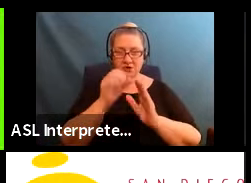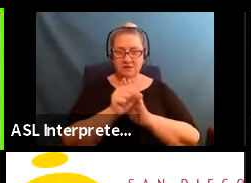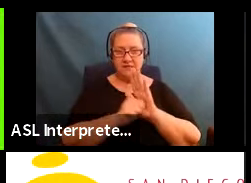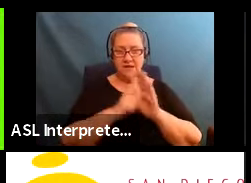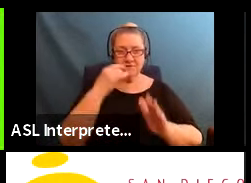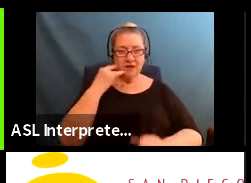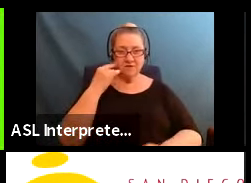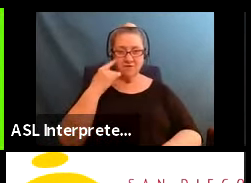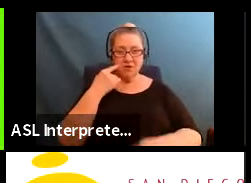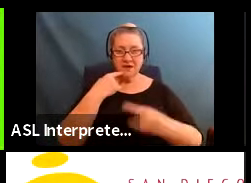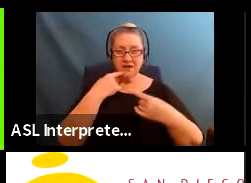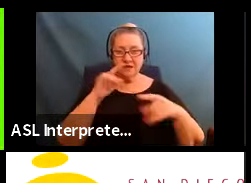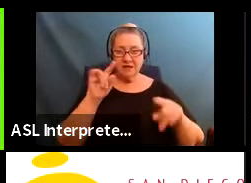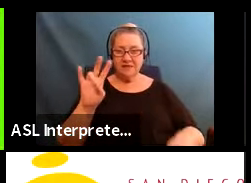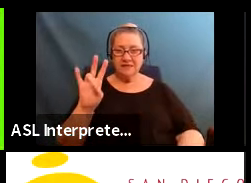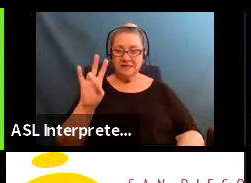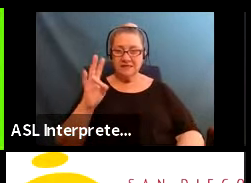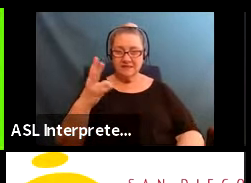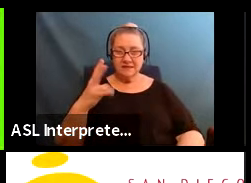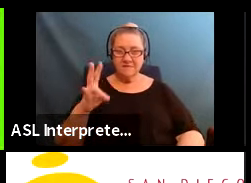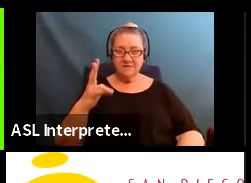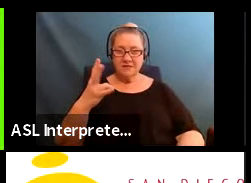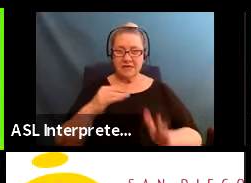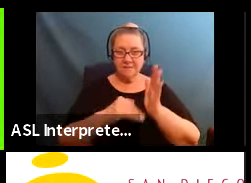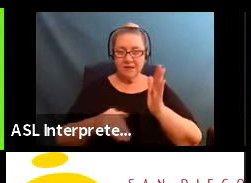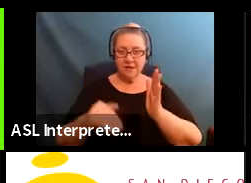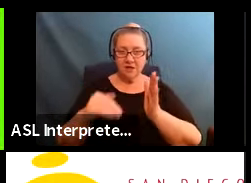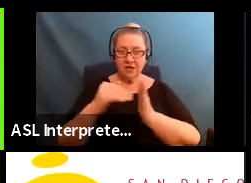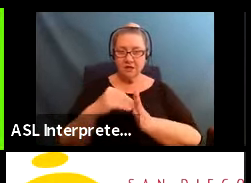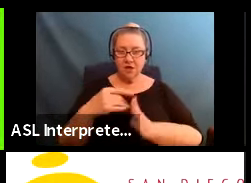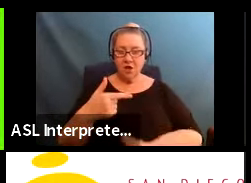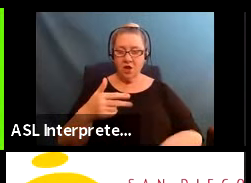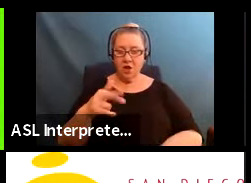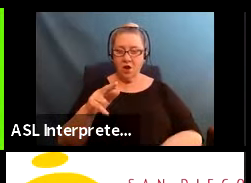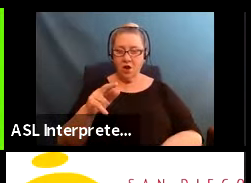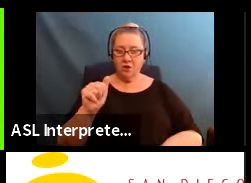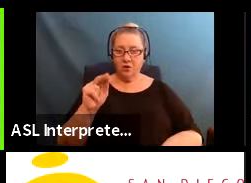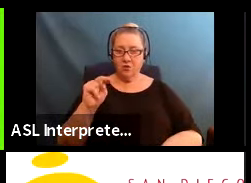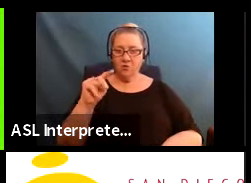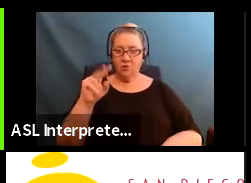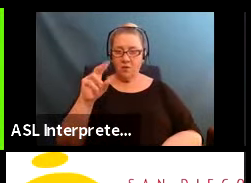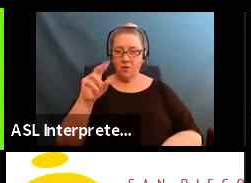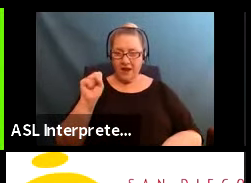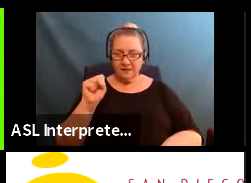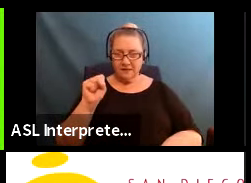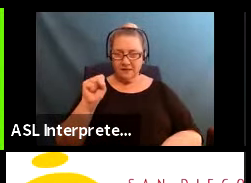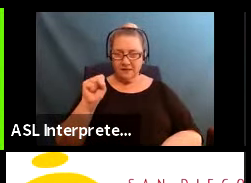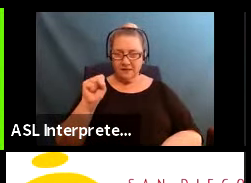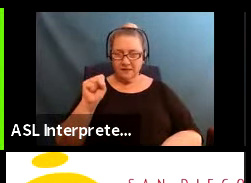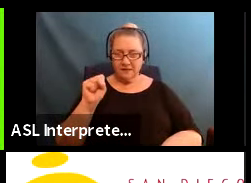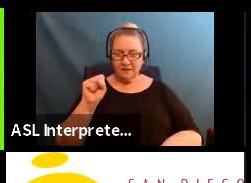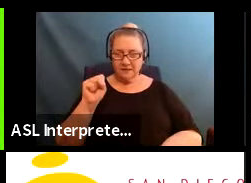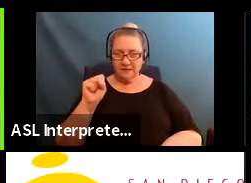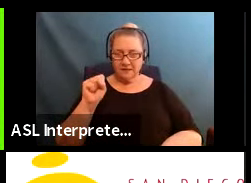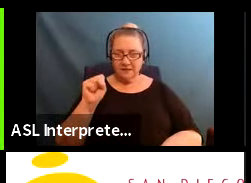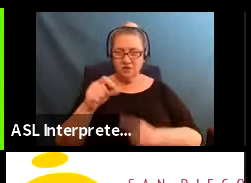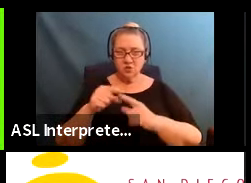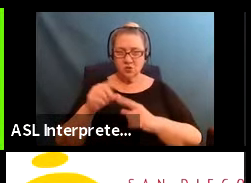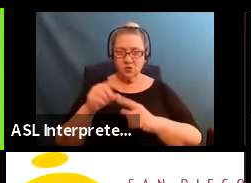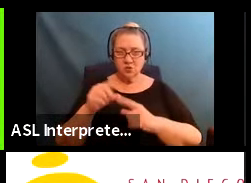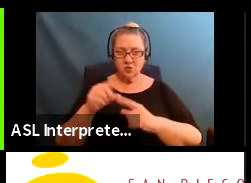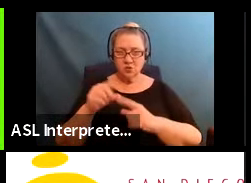just announced our 17 million in grants to CBOs. And just today I had a suggestion on how we might be able